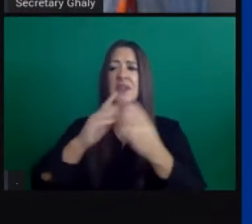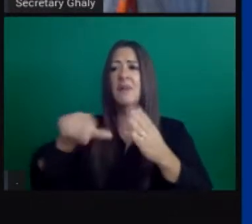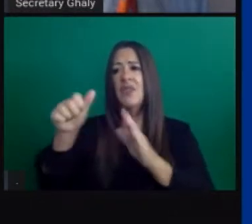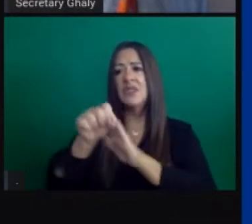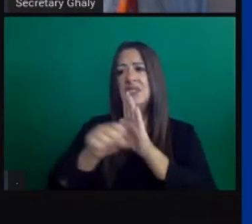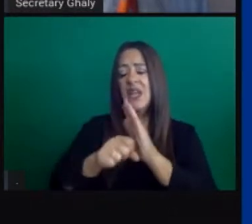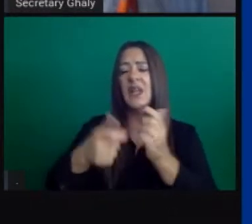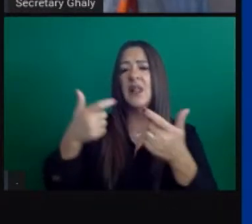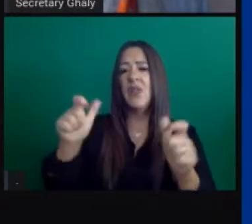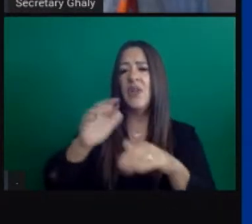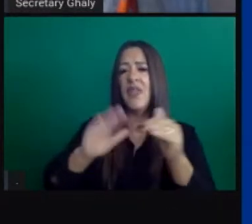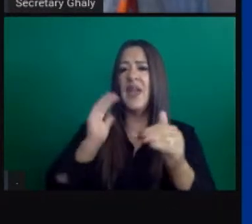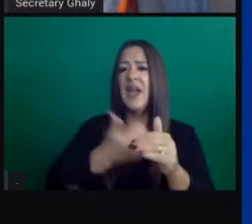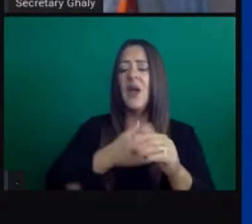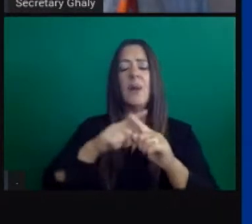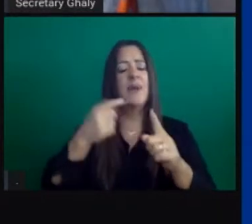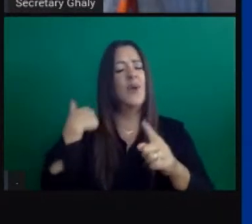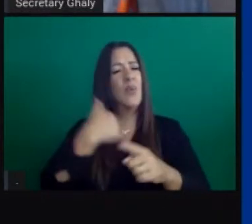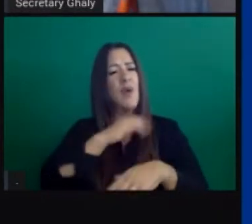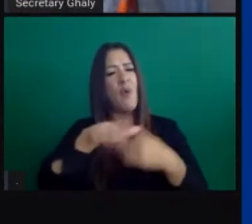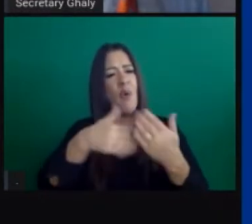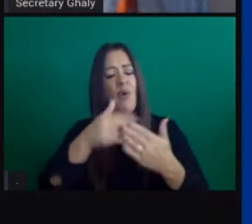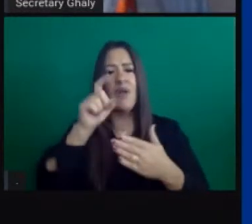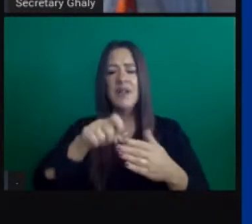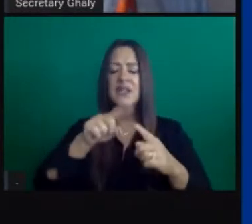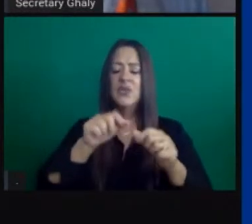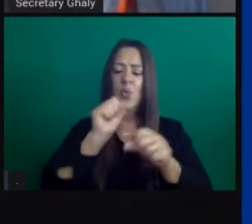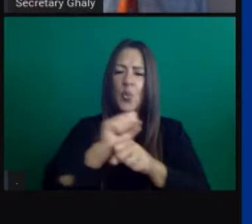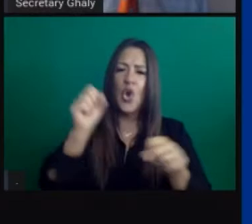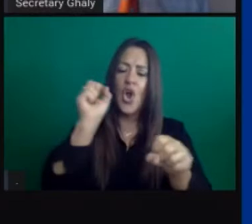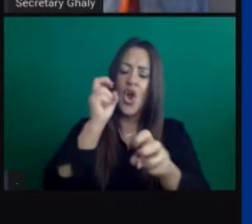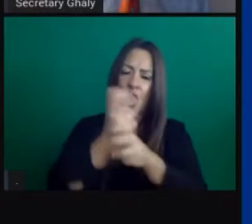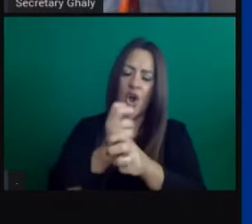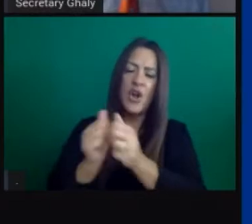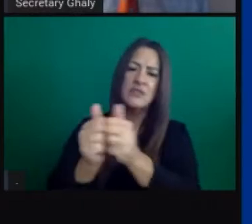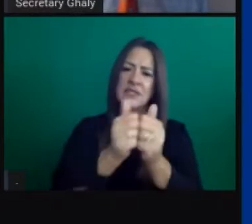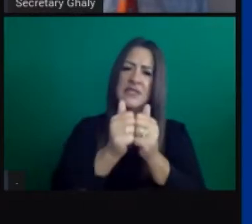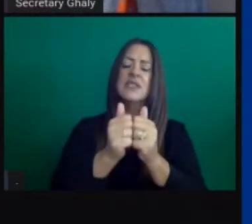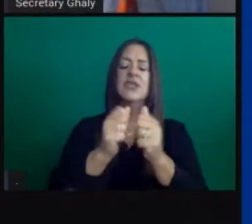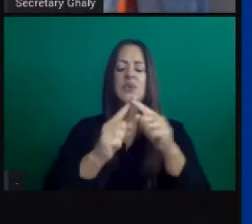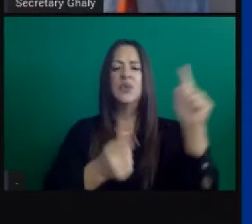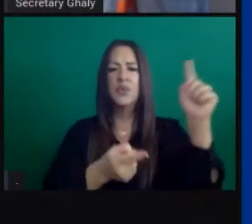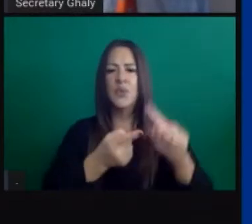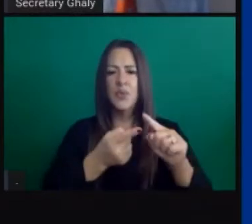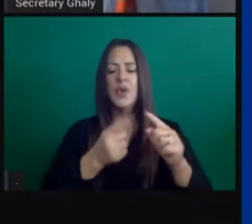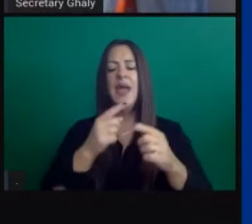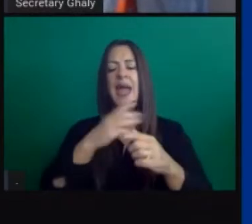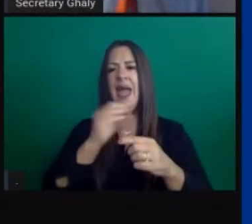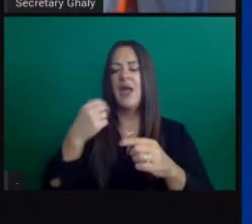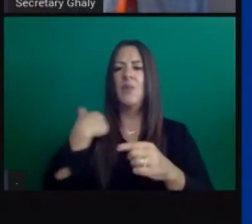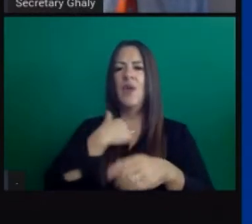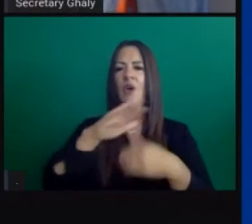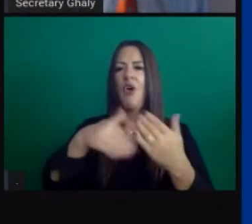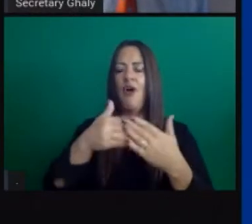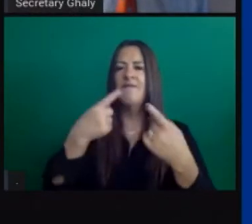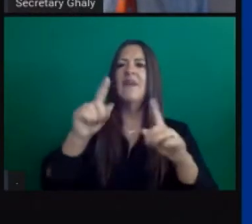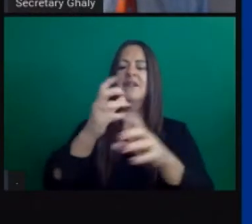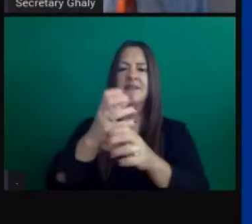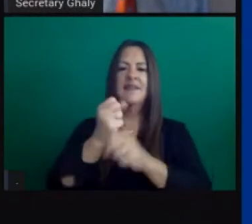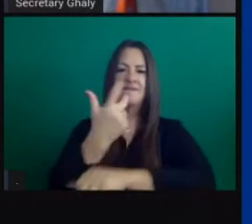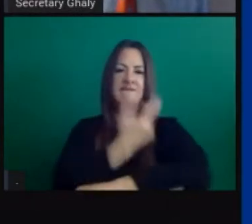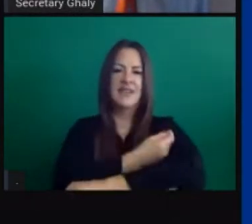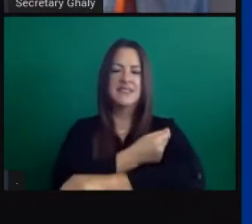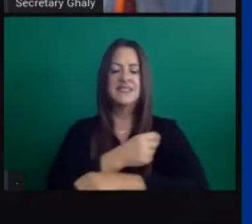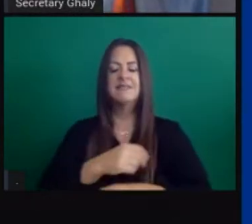can recognize the benefit of vaccines and other things and help us get to the other side. Next slide.